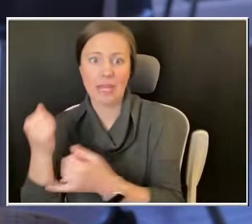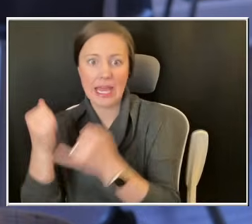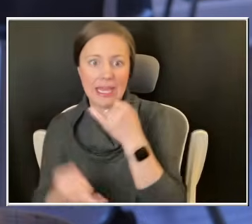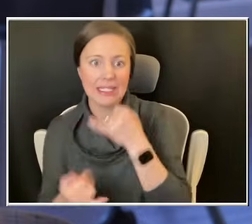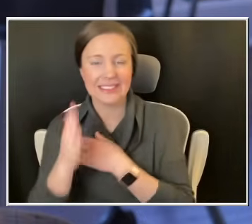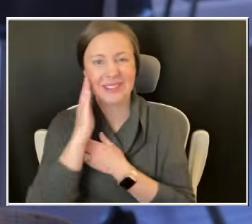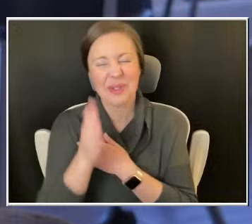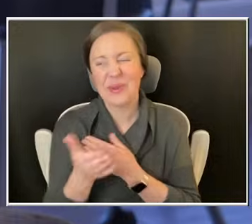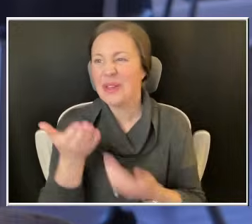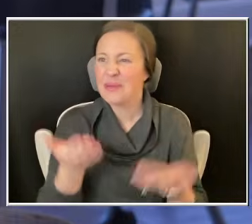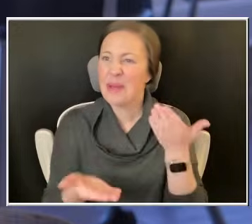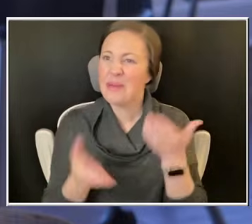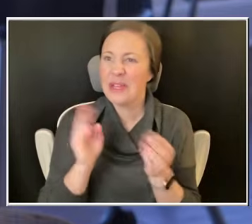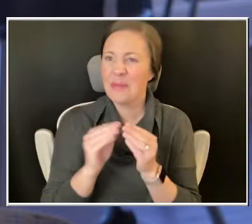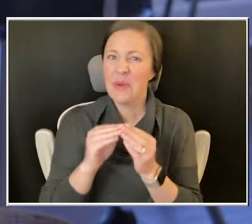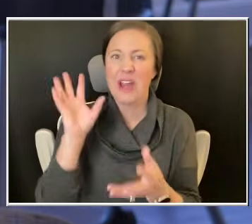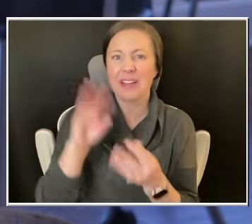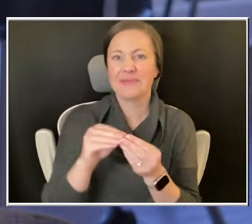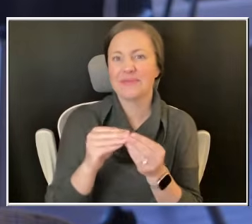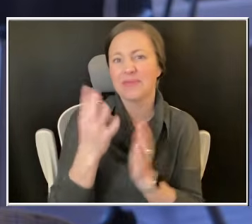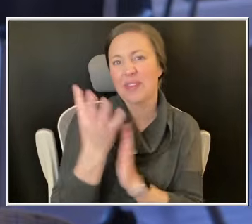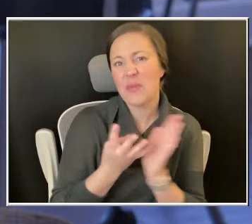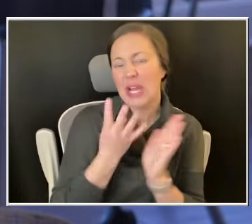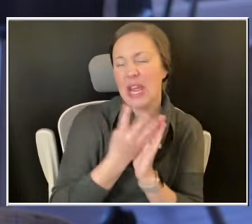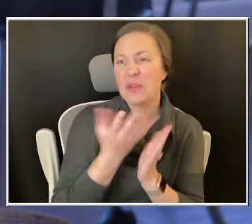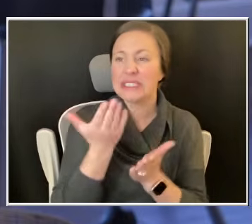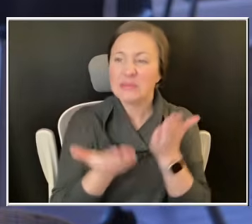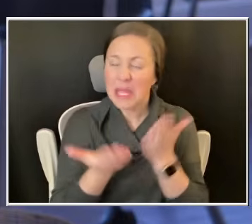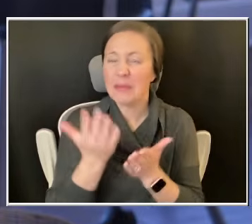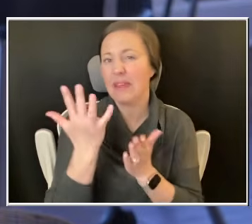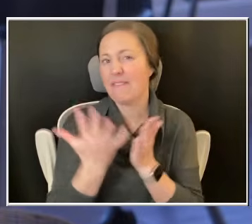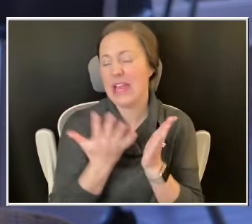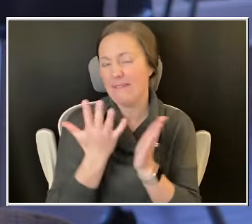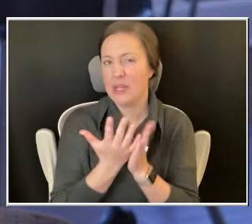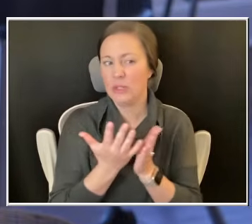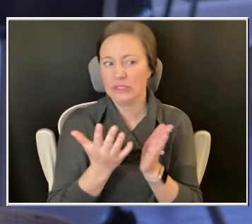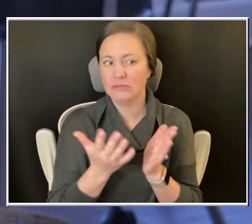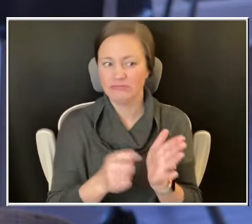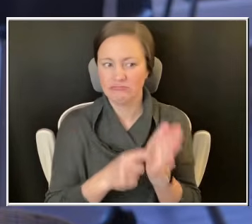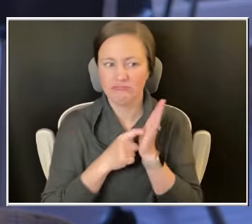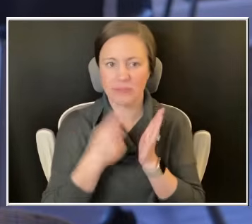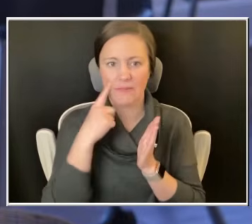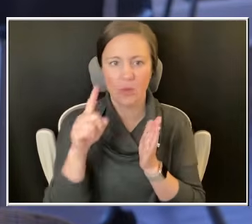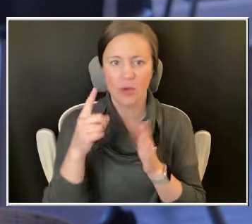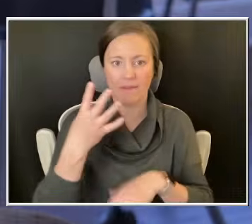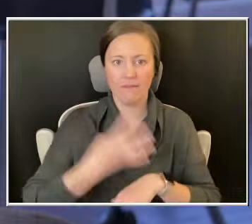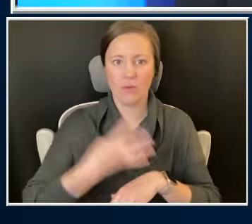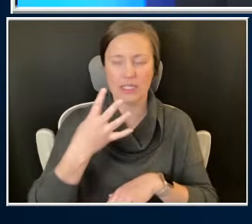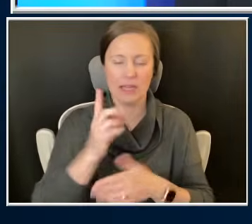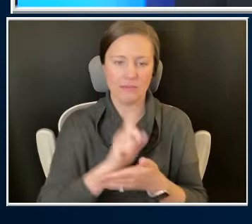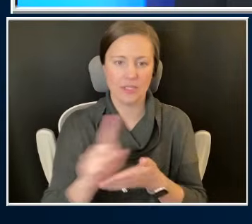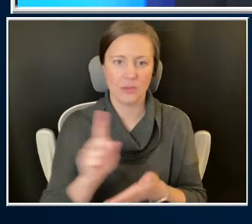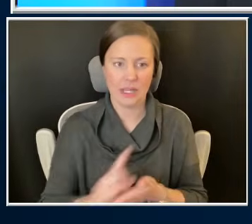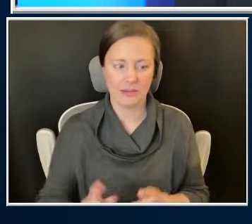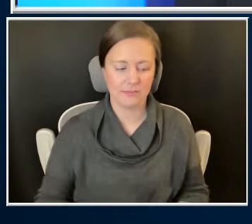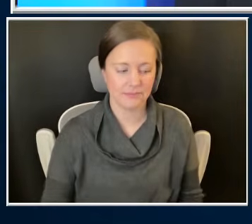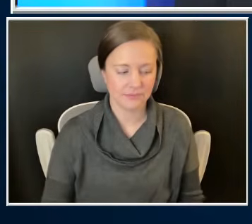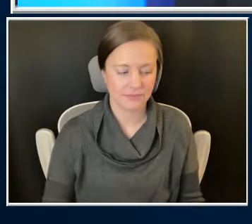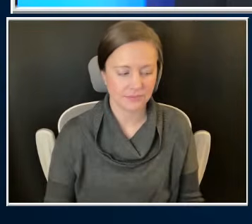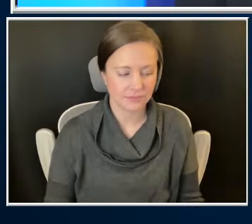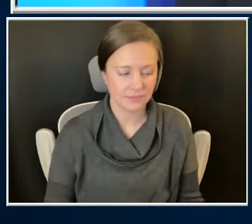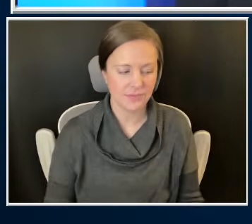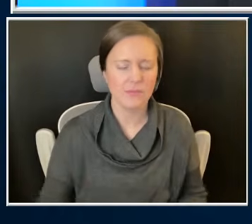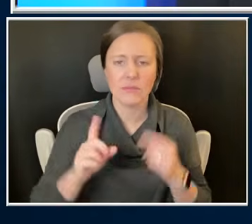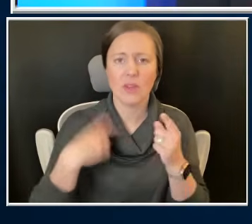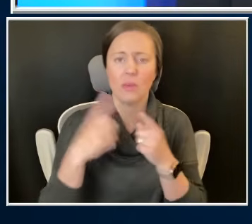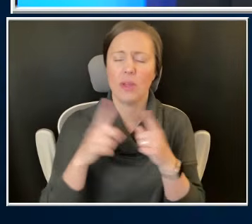or 5 hours tops, that it takes 4 times a week. And when we first met you and we were